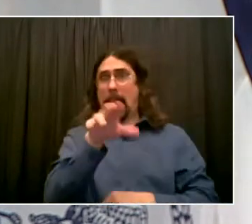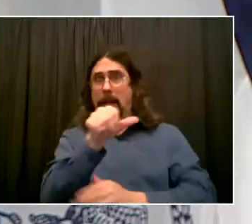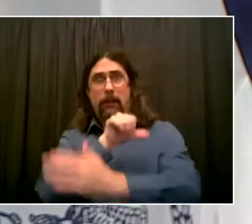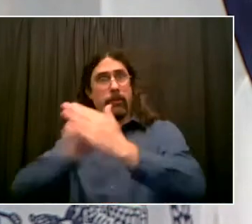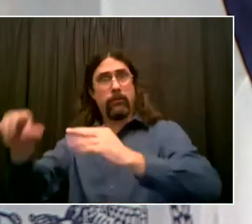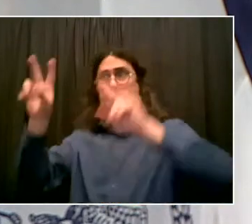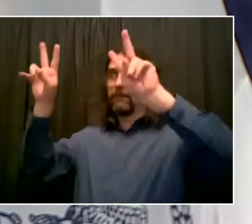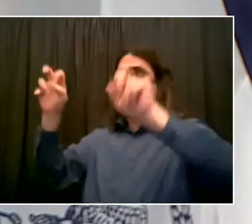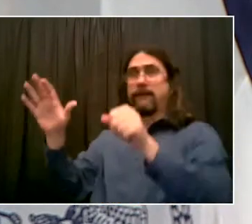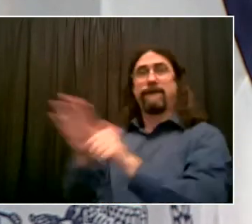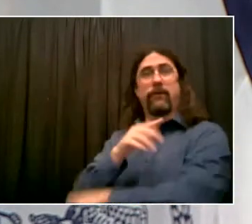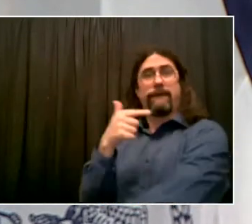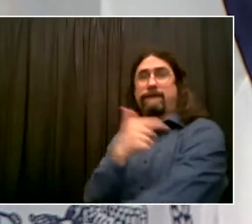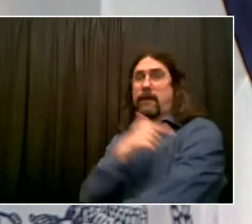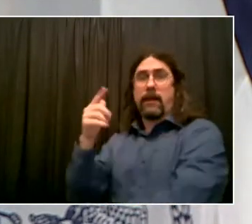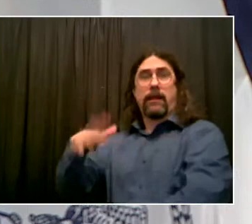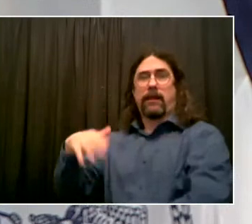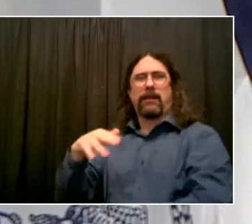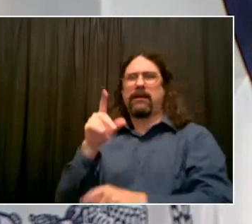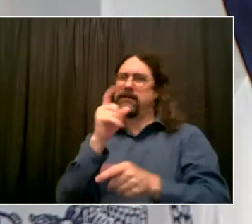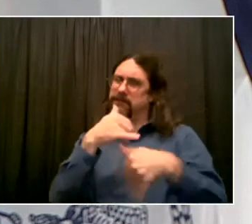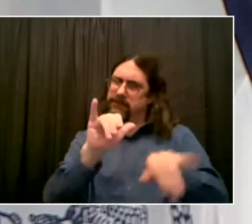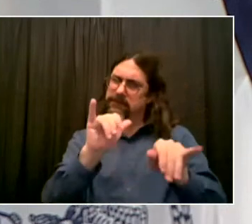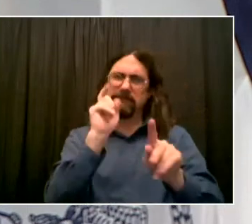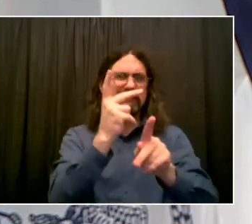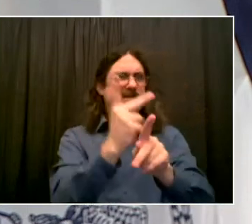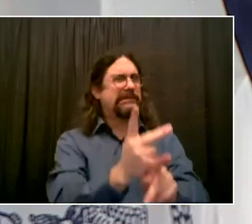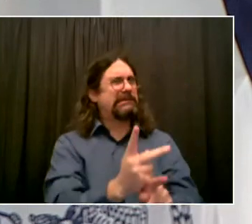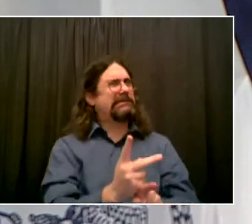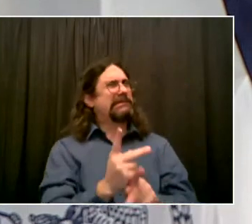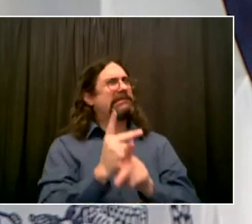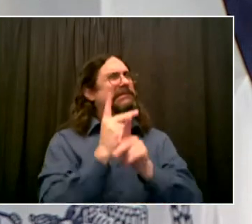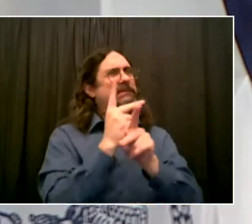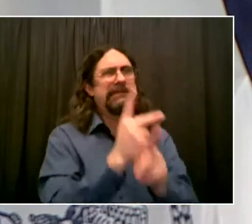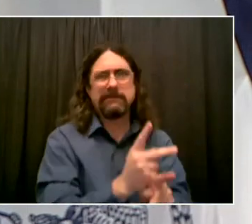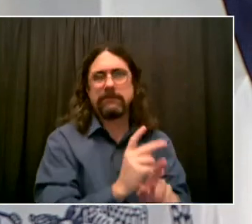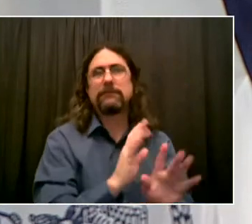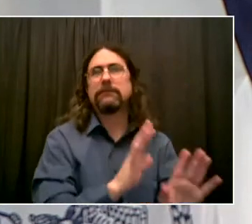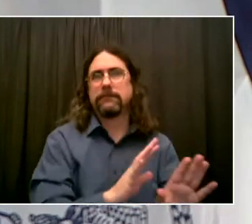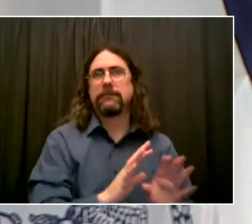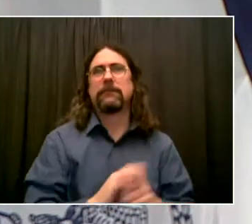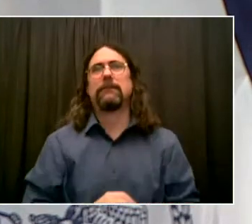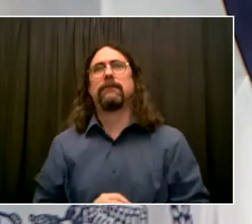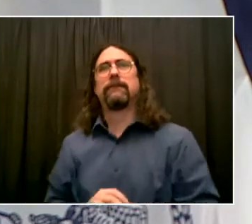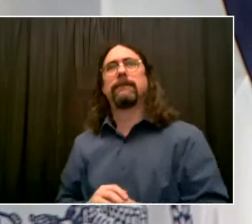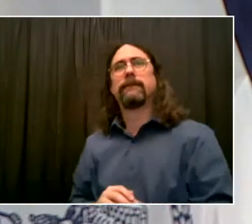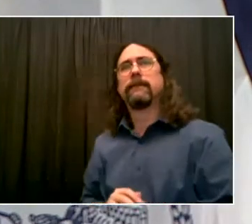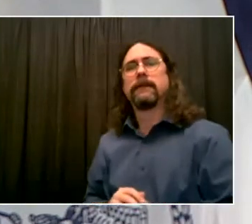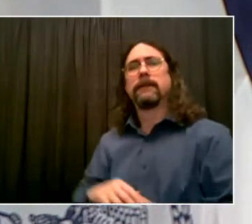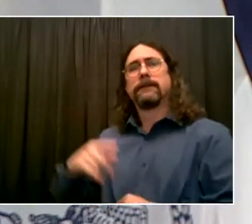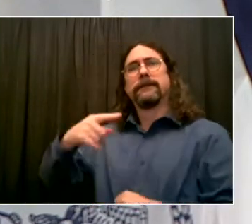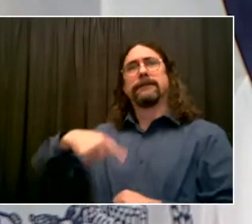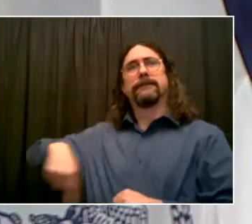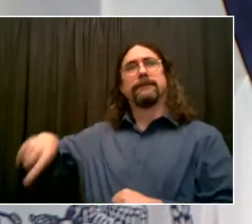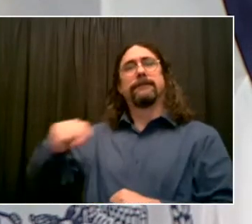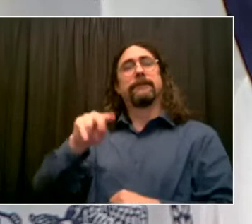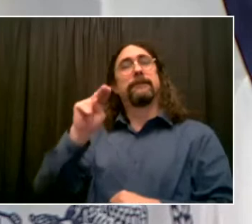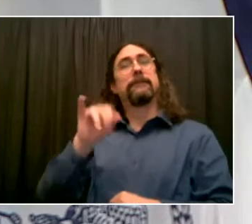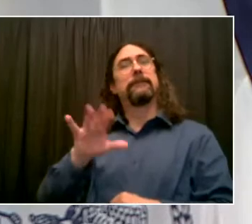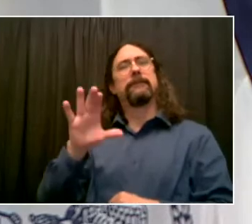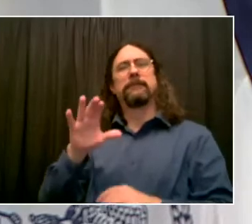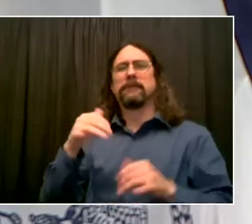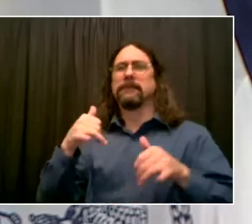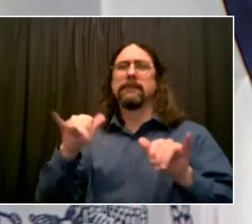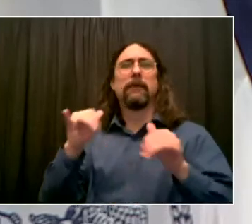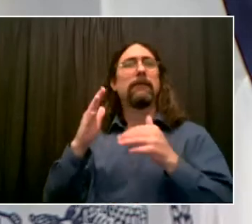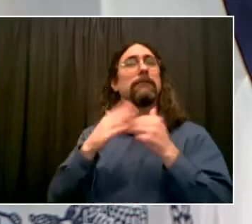We have to keep practicing smart approaches because we want to end this crisis once and for all. And we can certainly do that within